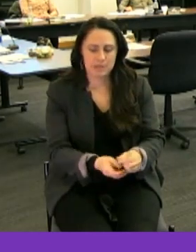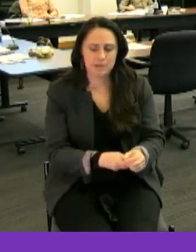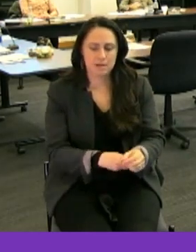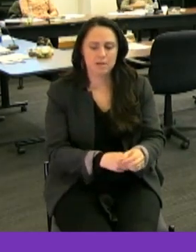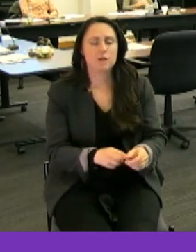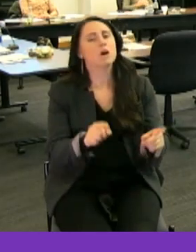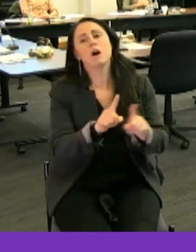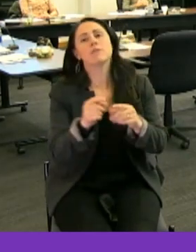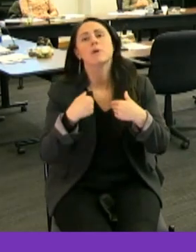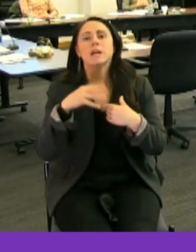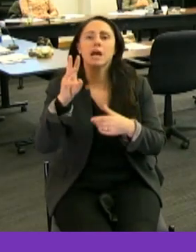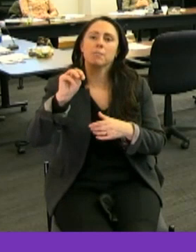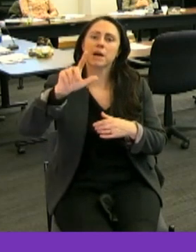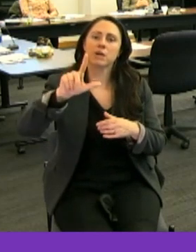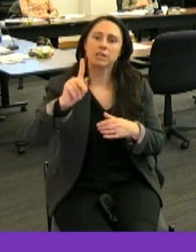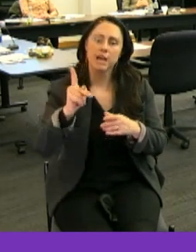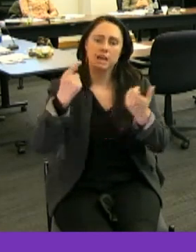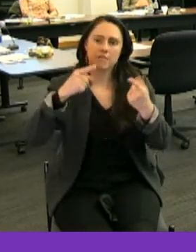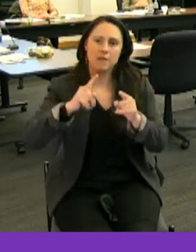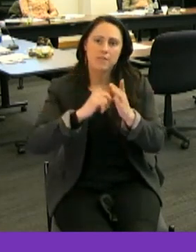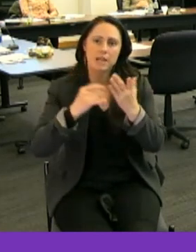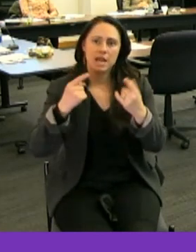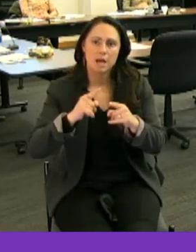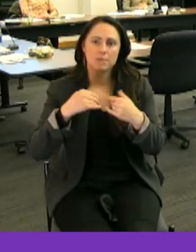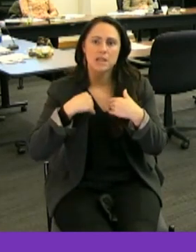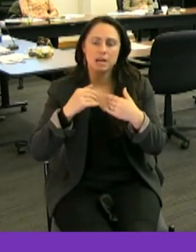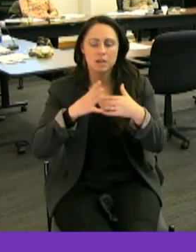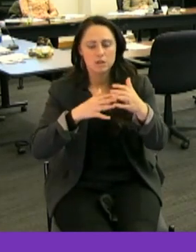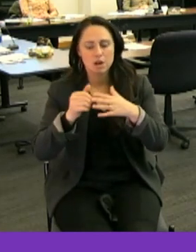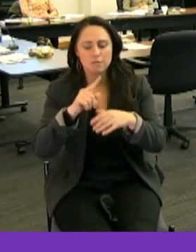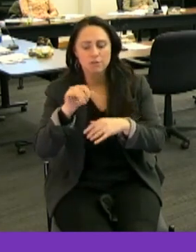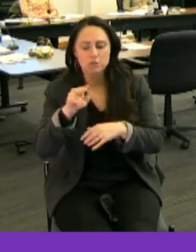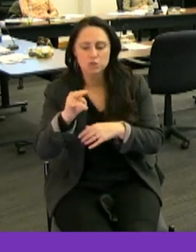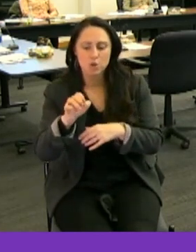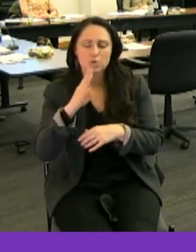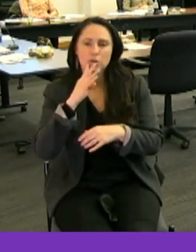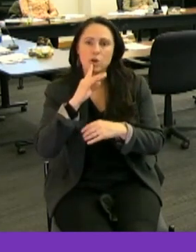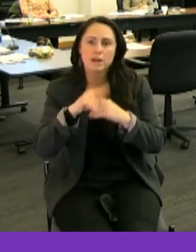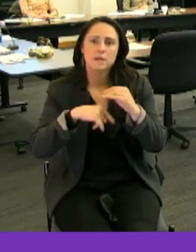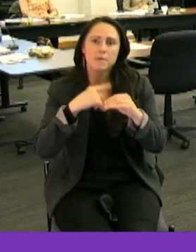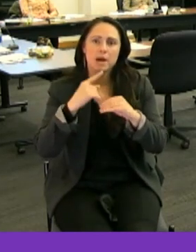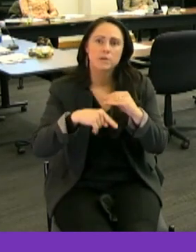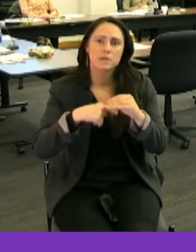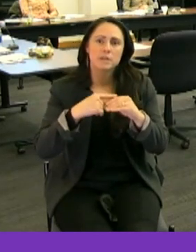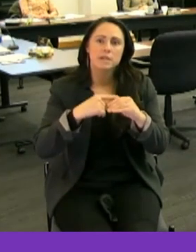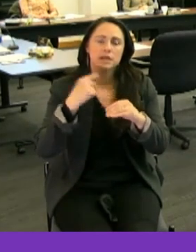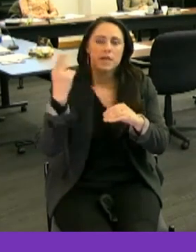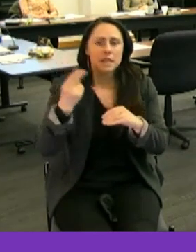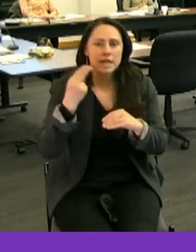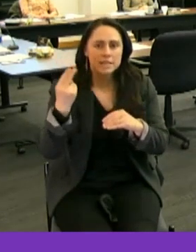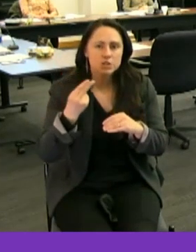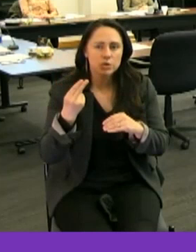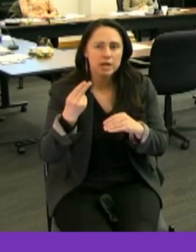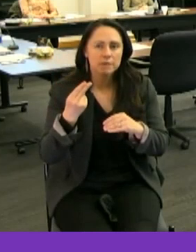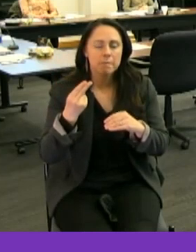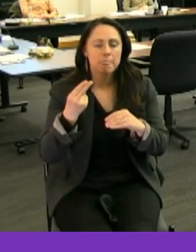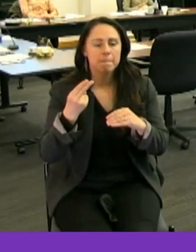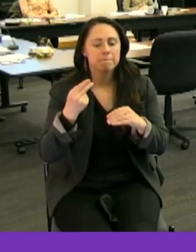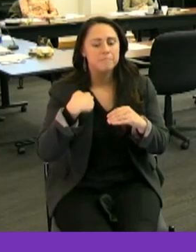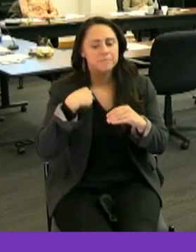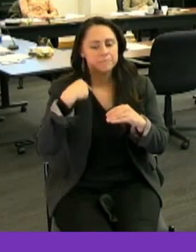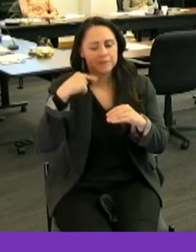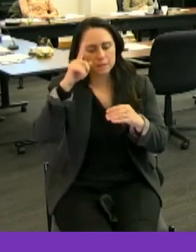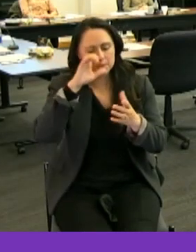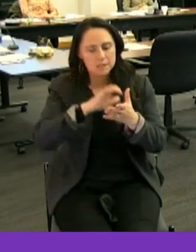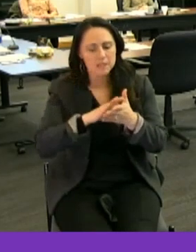some Mlk events that happened. They had a comfort zone where they actually talked about the history. They had, I